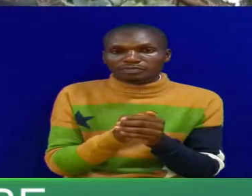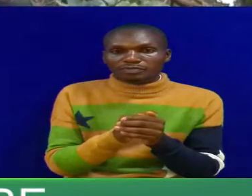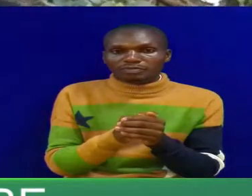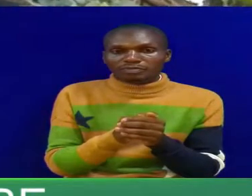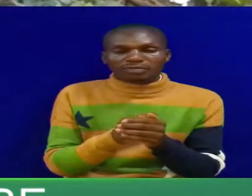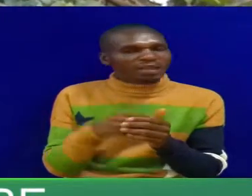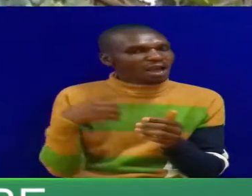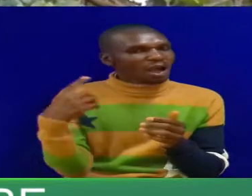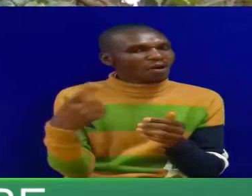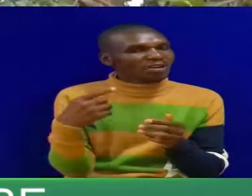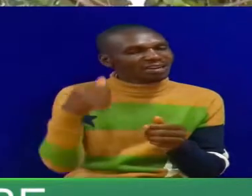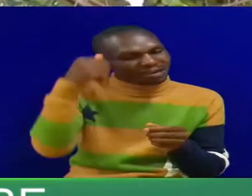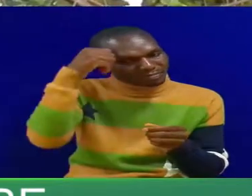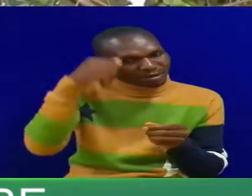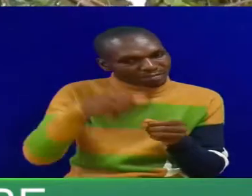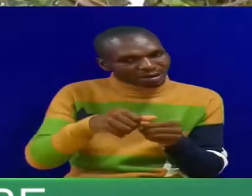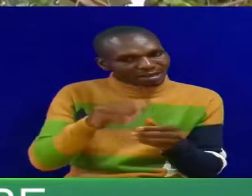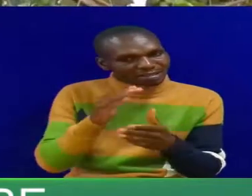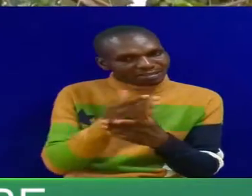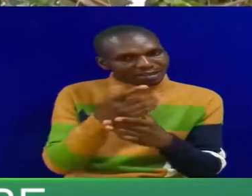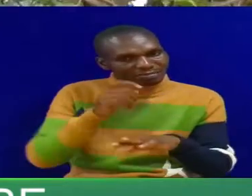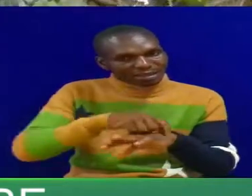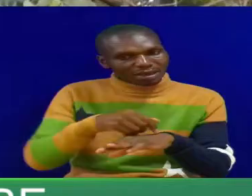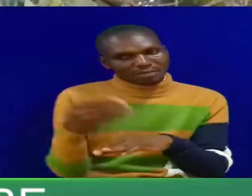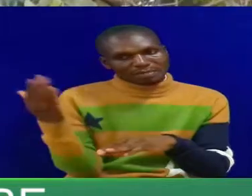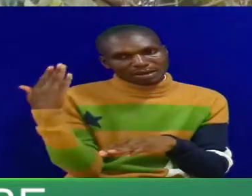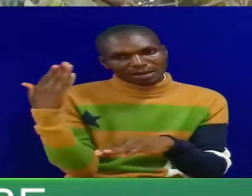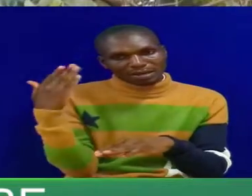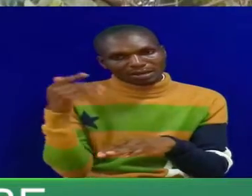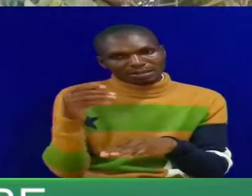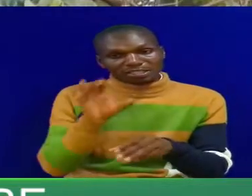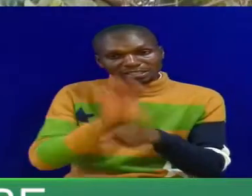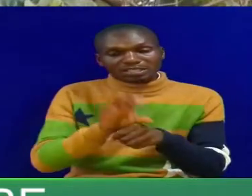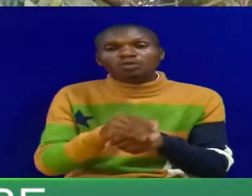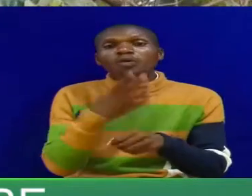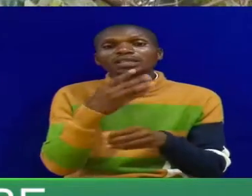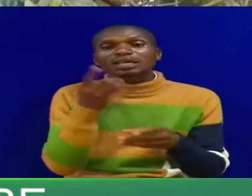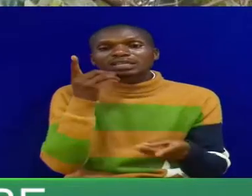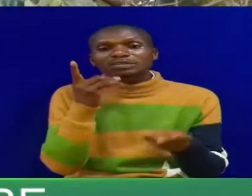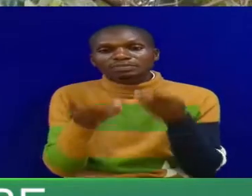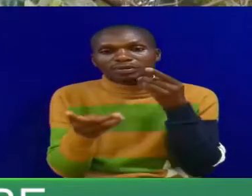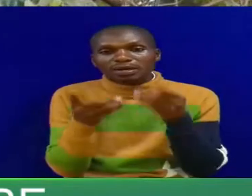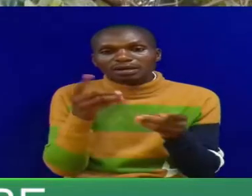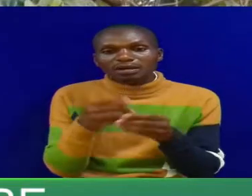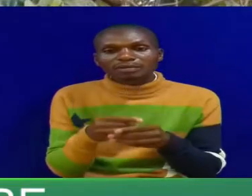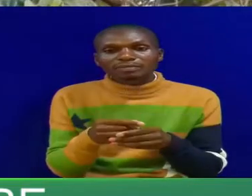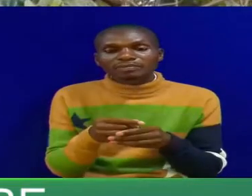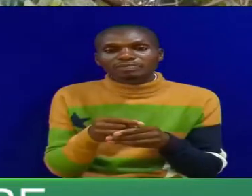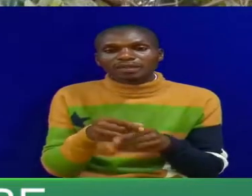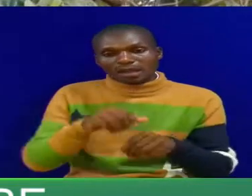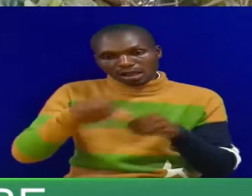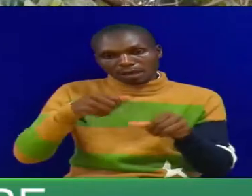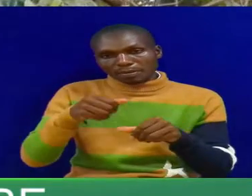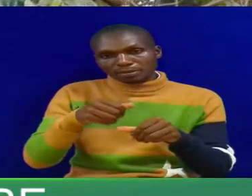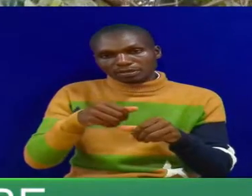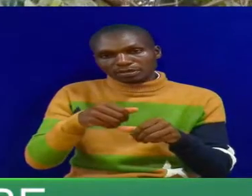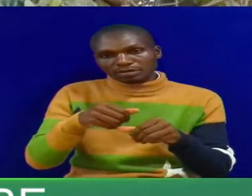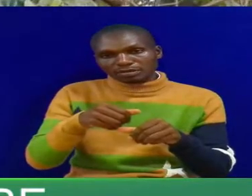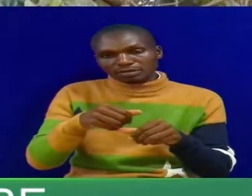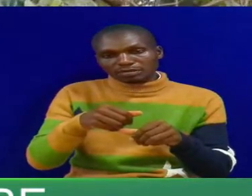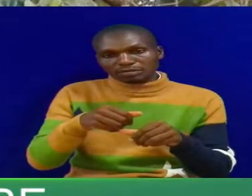remember sometimes back, the church wanted to speak about the constitution,